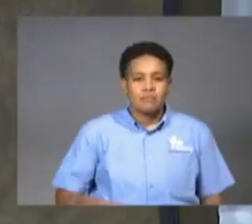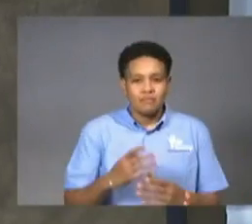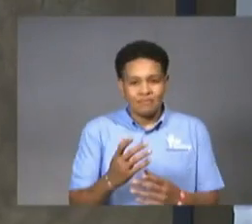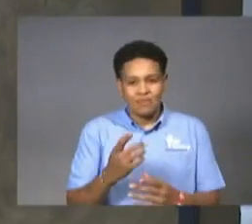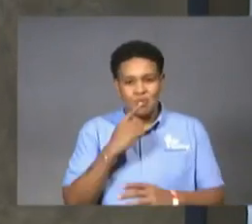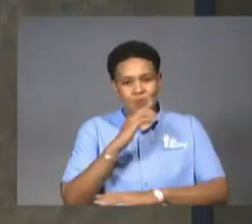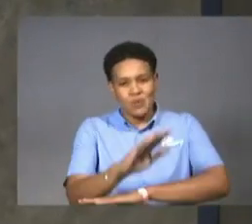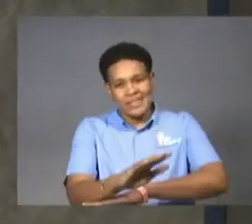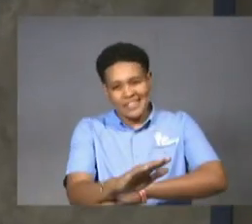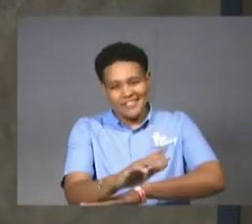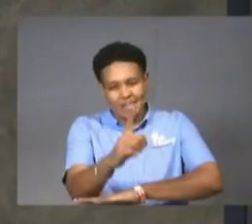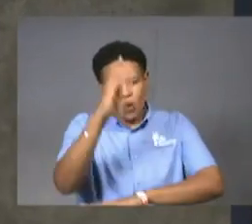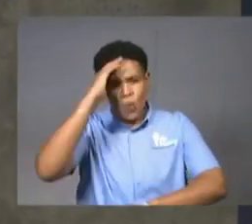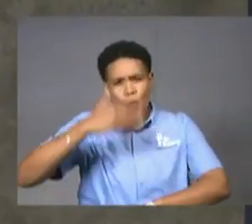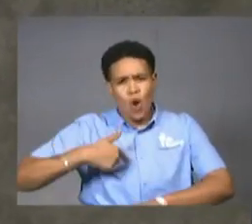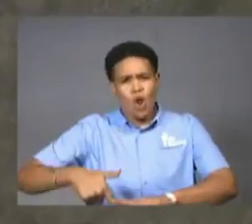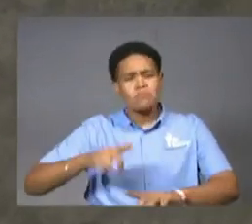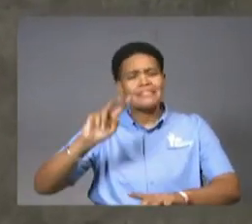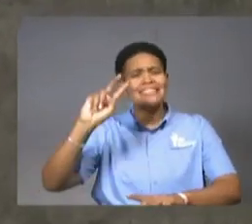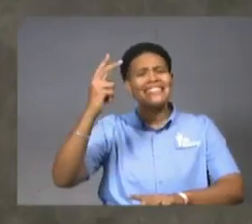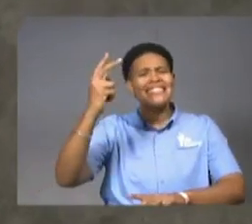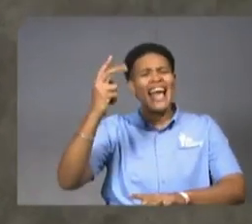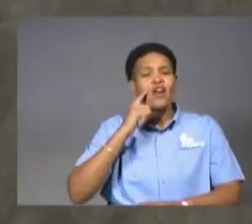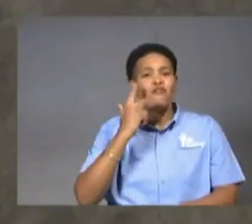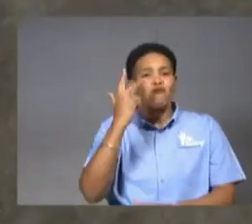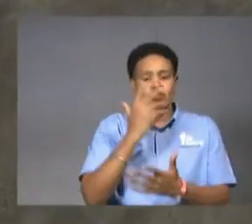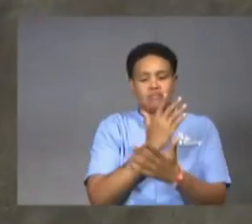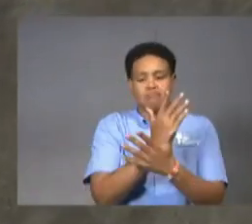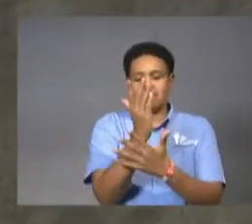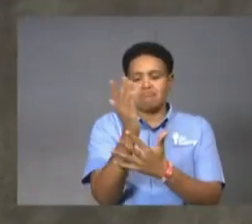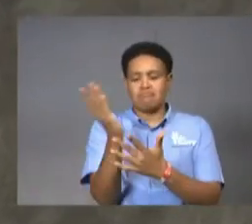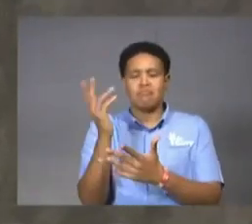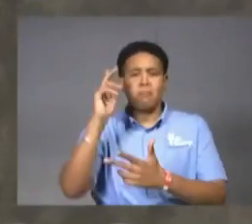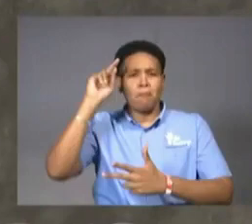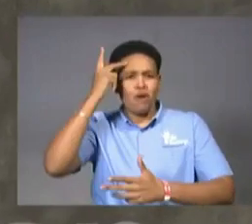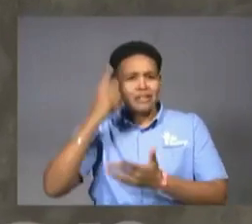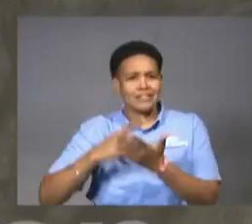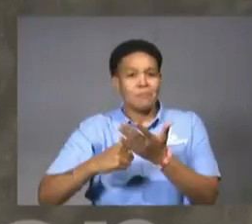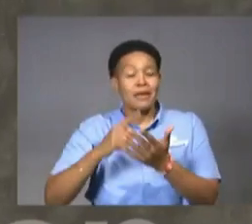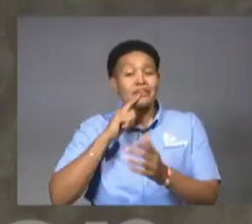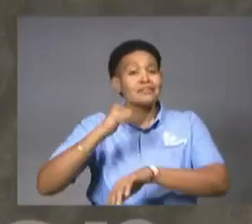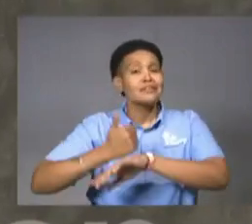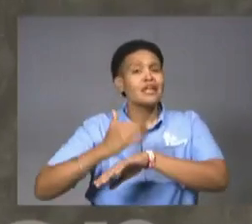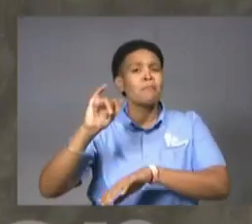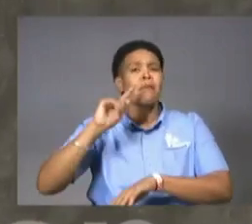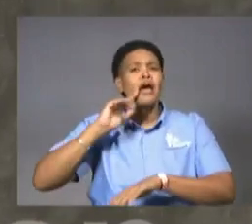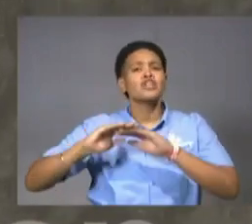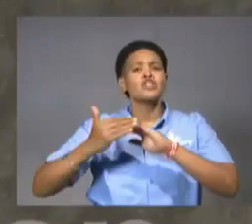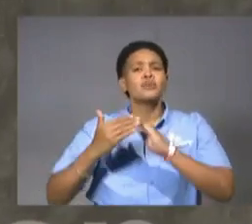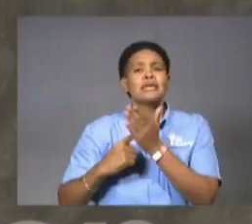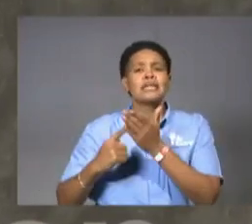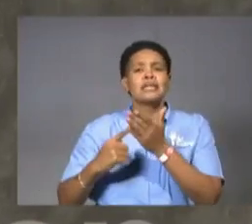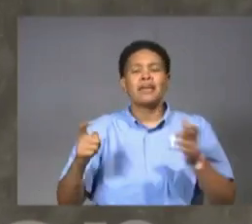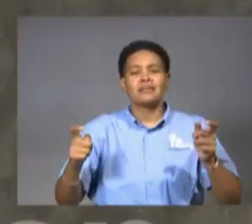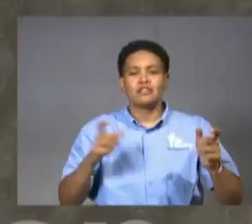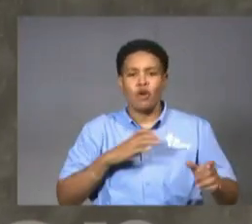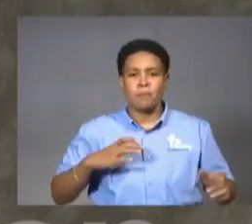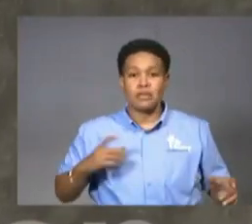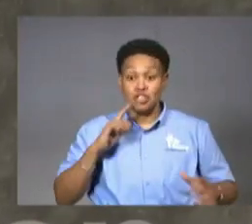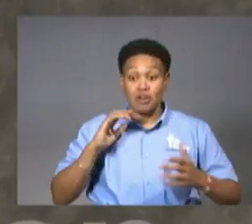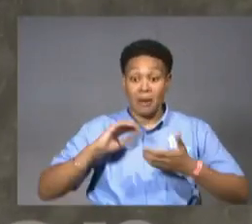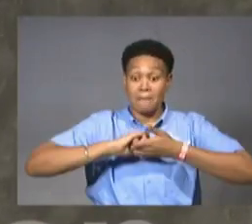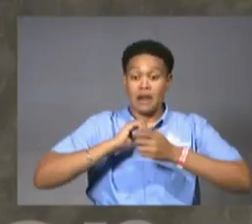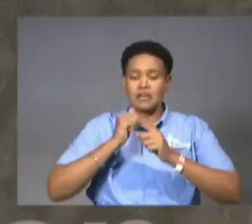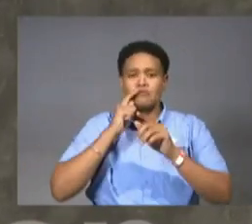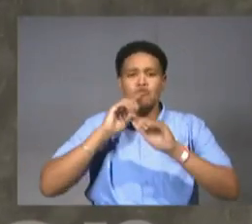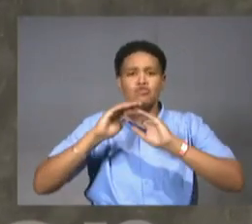Good evening. Welcome to the second of 3 political debates organized by the Jamaica Debates Commission, a partnership of the Jamaica